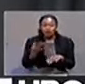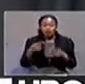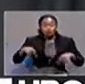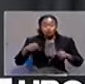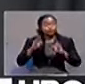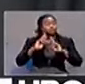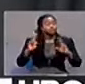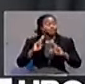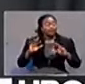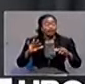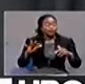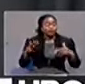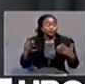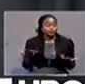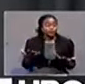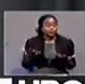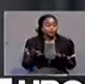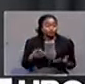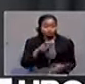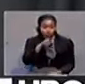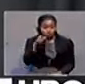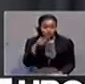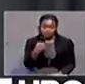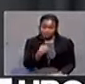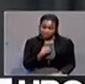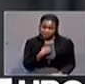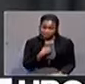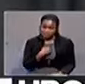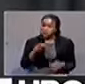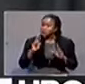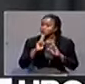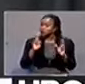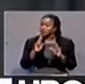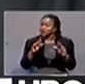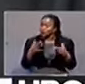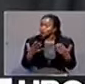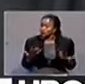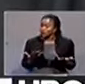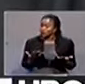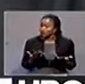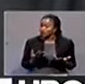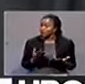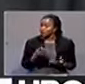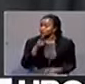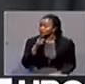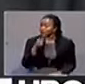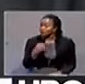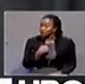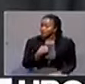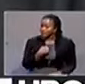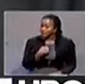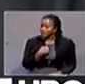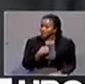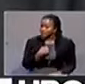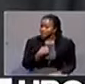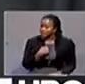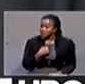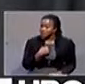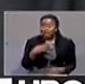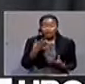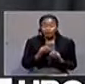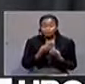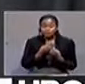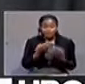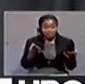we? You and me, how ready are we? You and me, how many will be able to